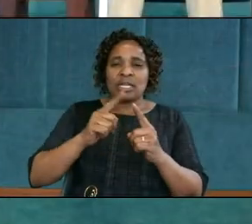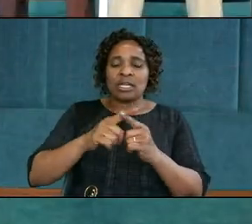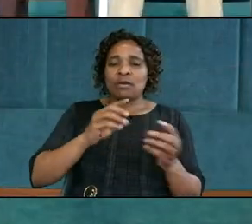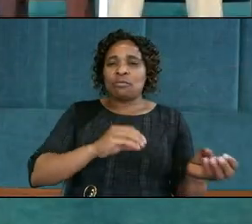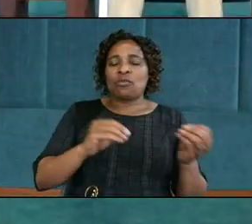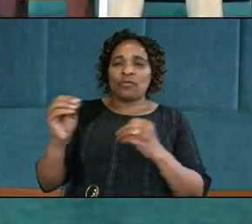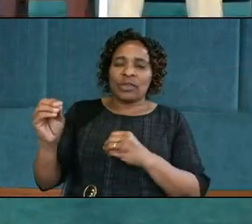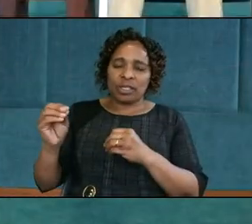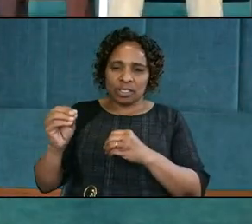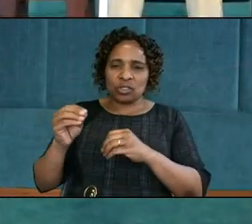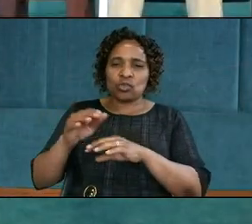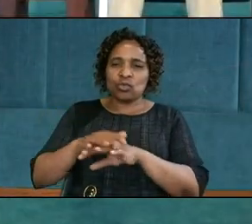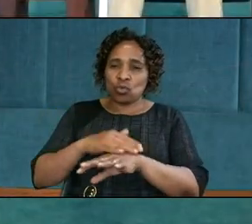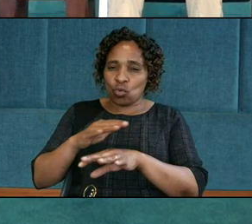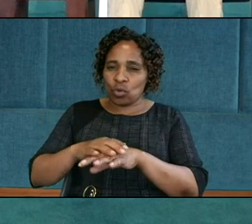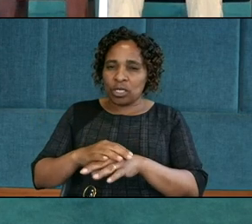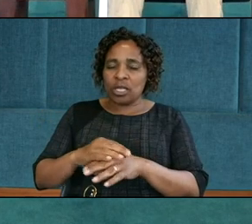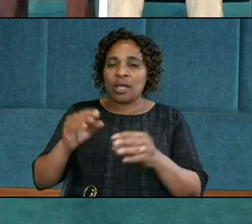Moving on swiftly, we want to look at